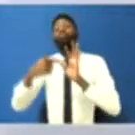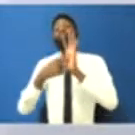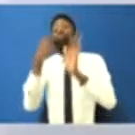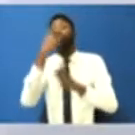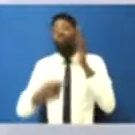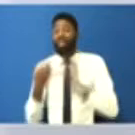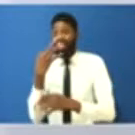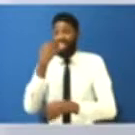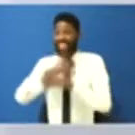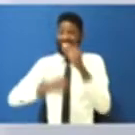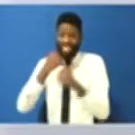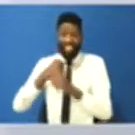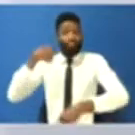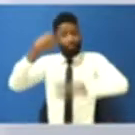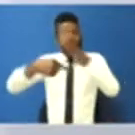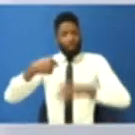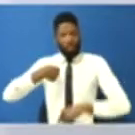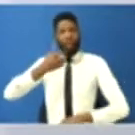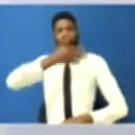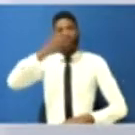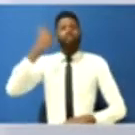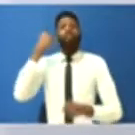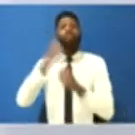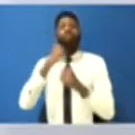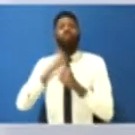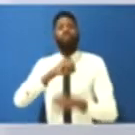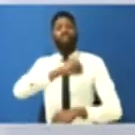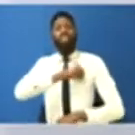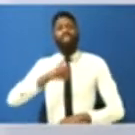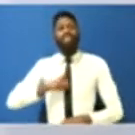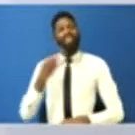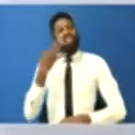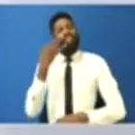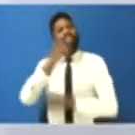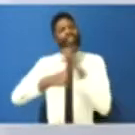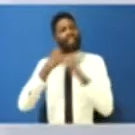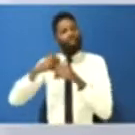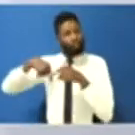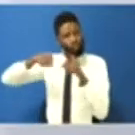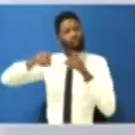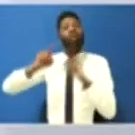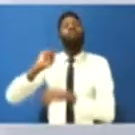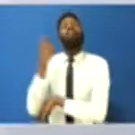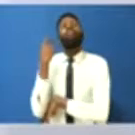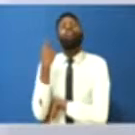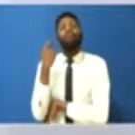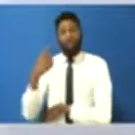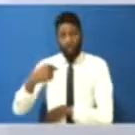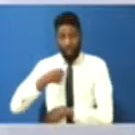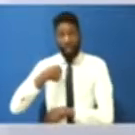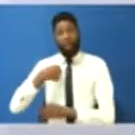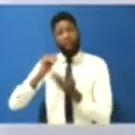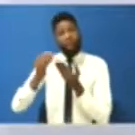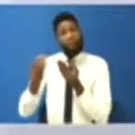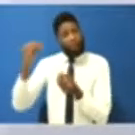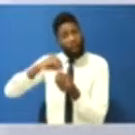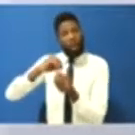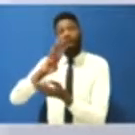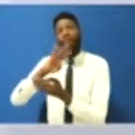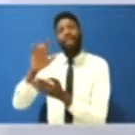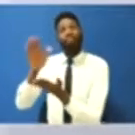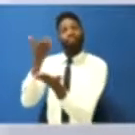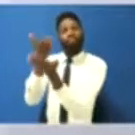for the last three years running i've been rated the best performing senator in the republic of kenya i brought more bills more